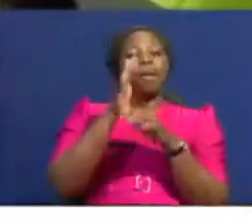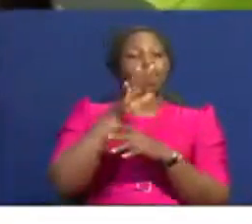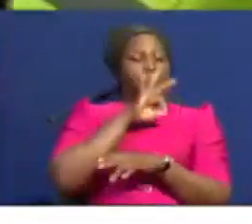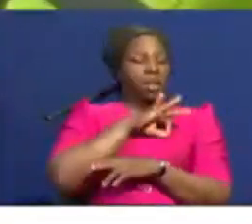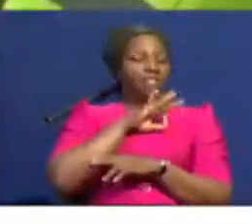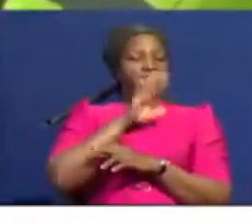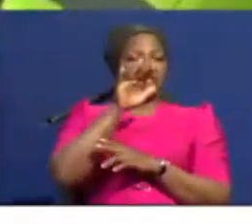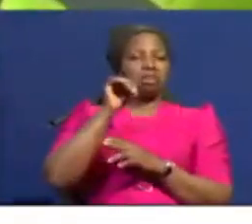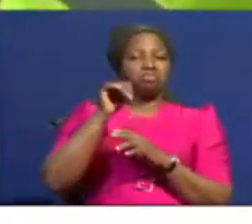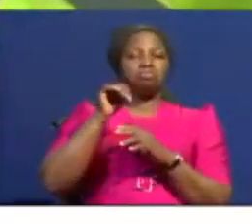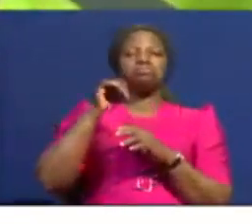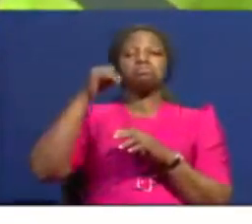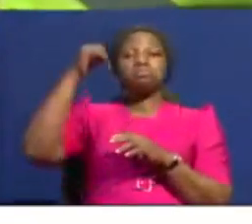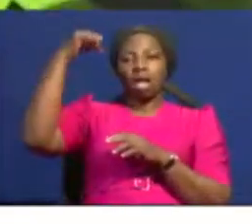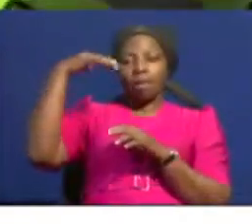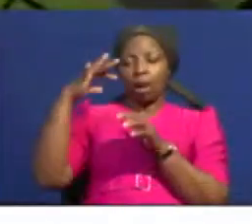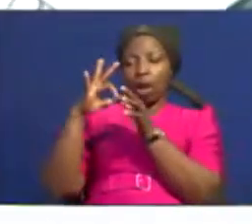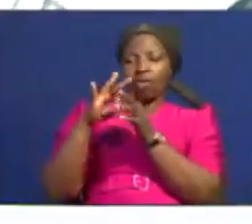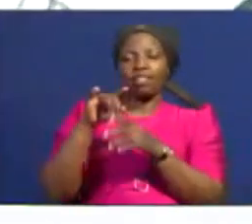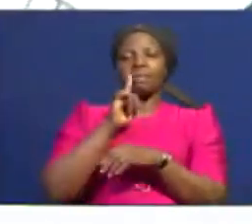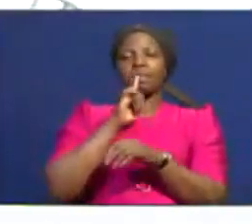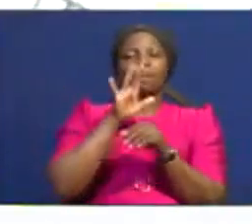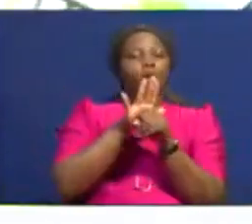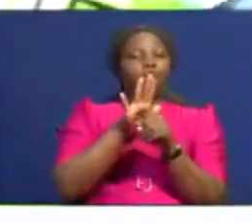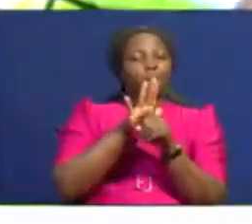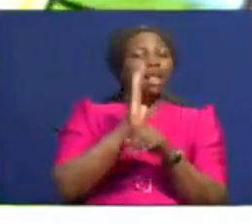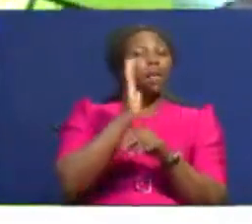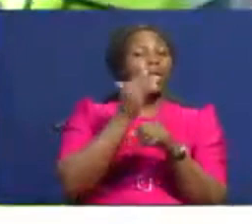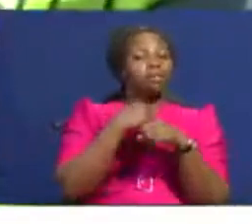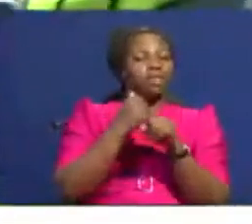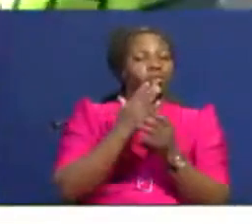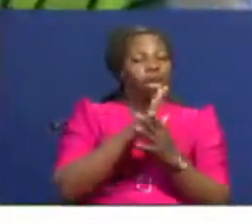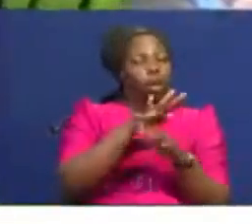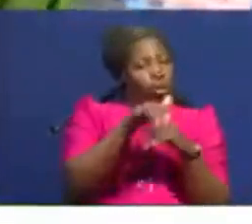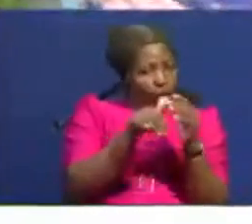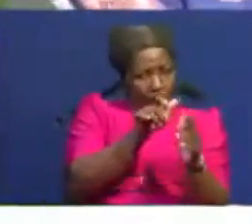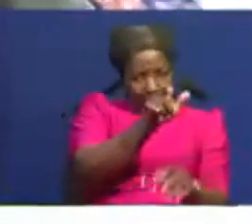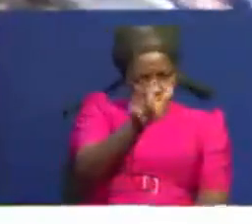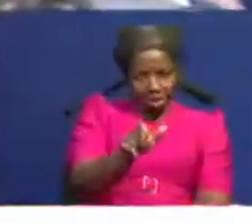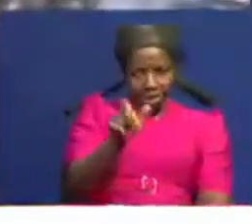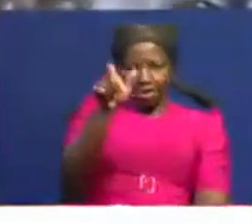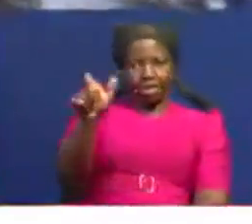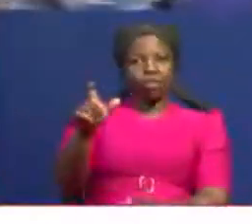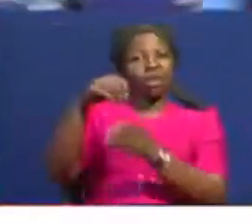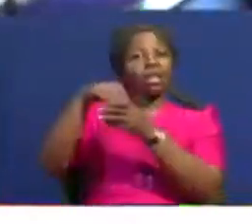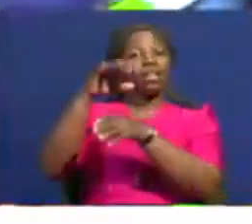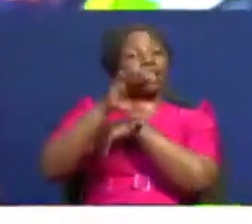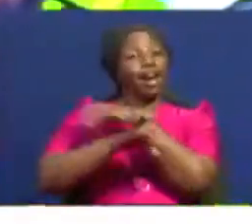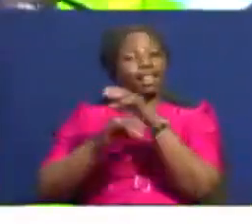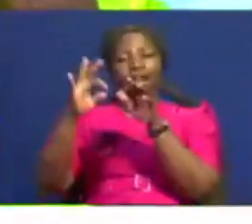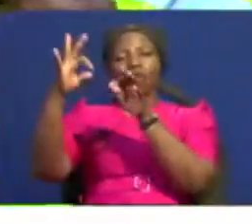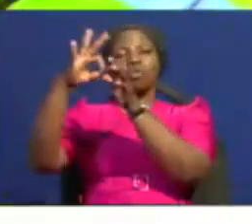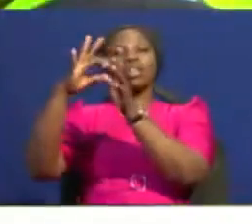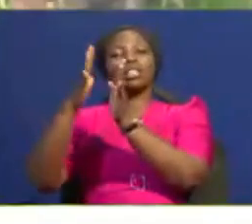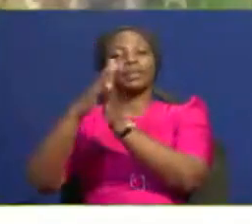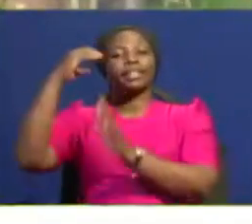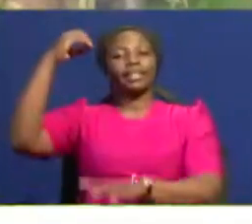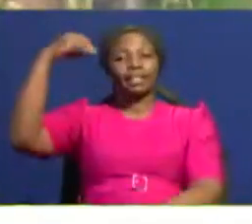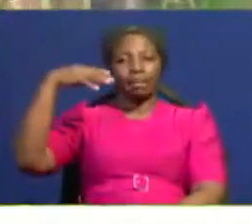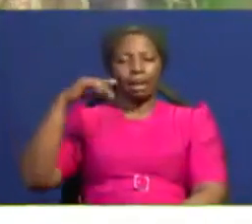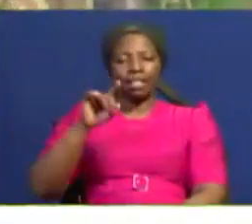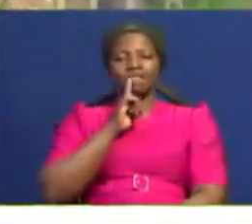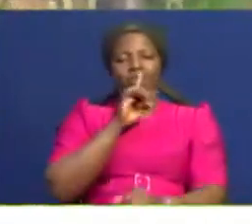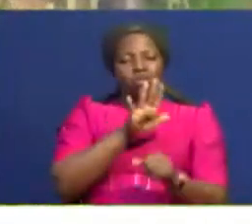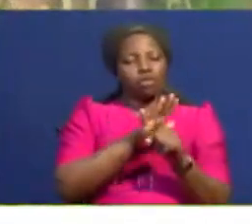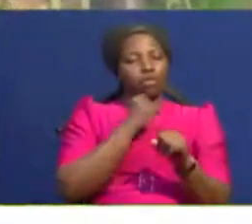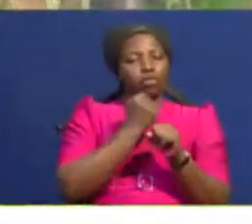connections, Wandayi reiterated his commitment to ensuring that all regions in the country are connected to the national grid. He